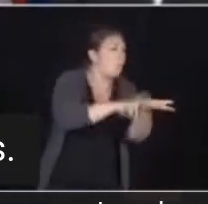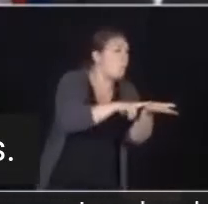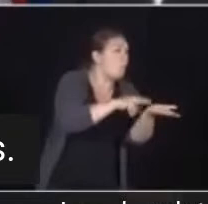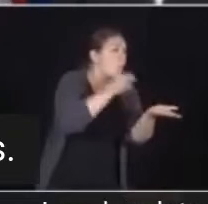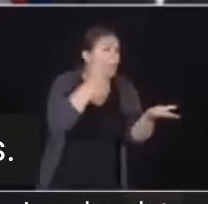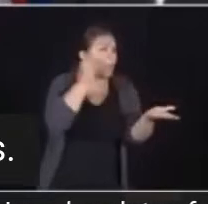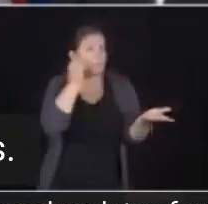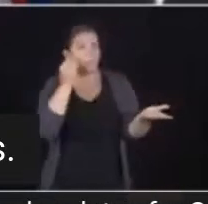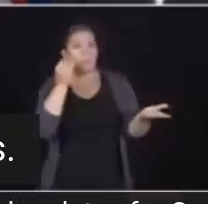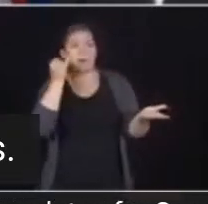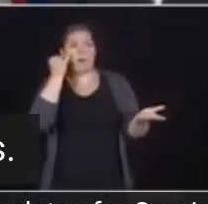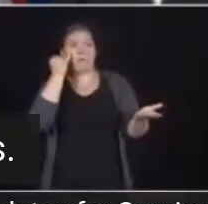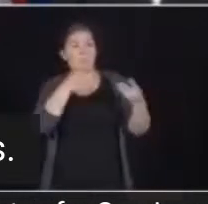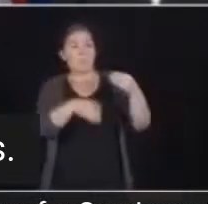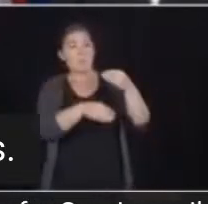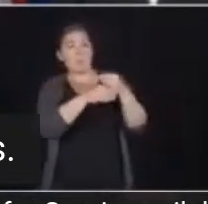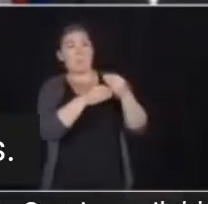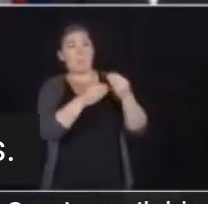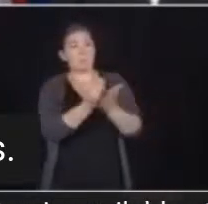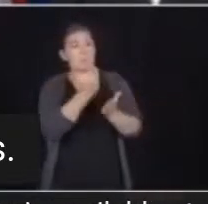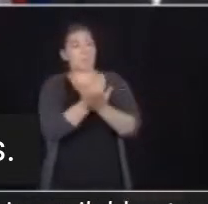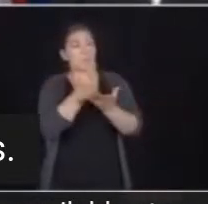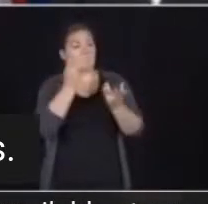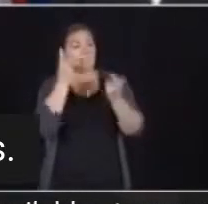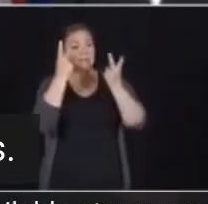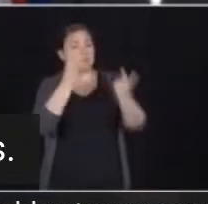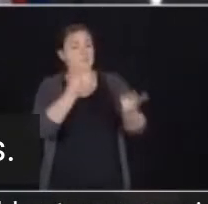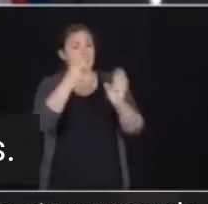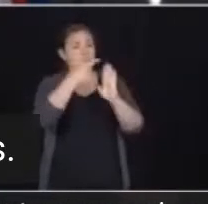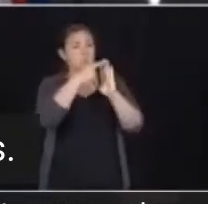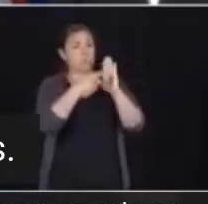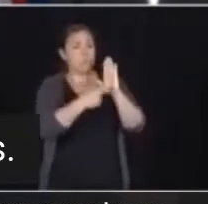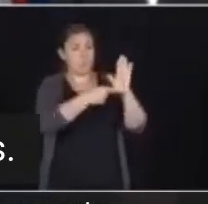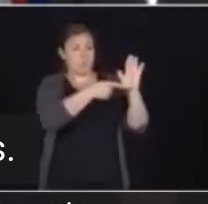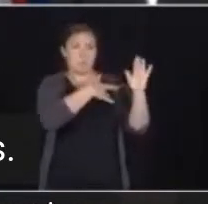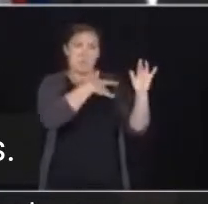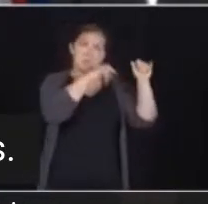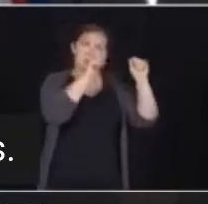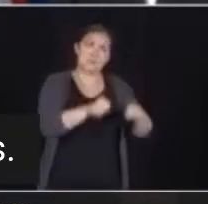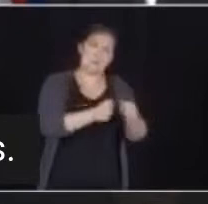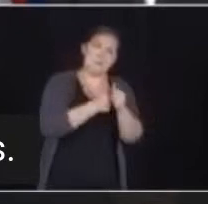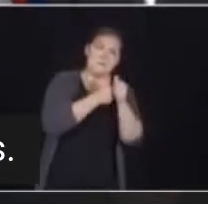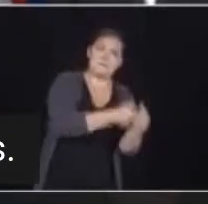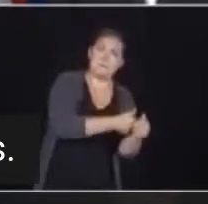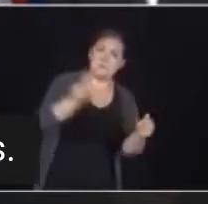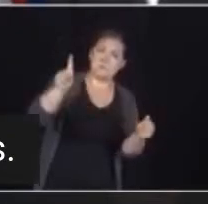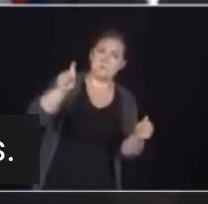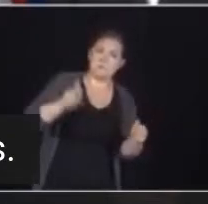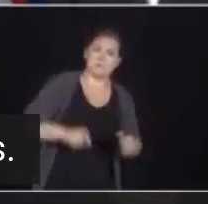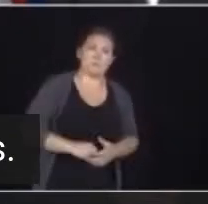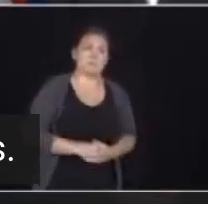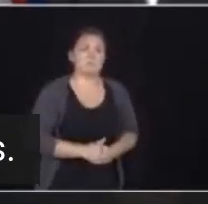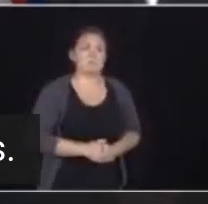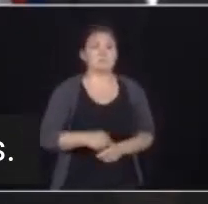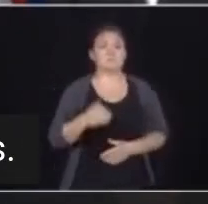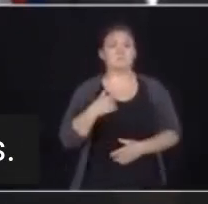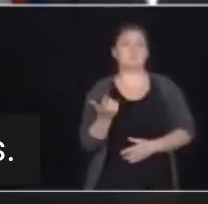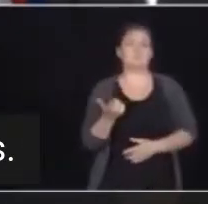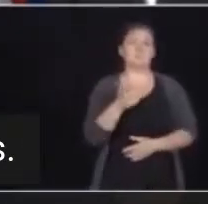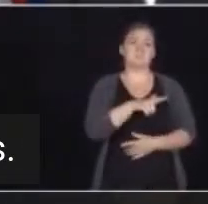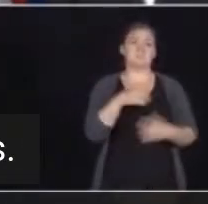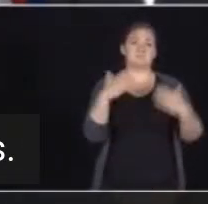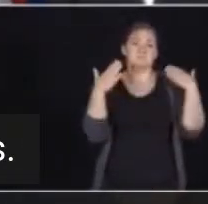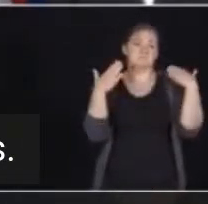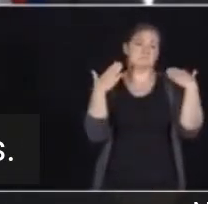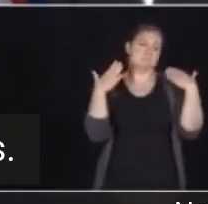rules? Well, before I pass it to the minister, just speaking to a lot of these families that have people